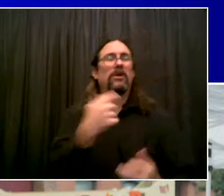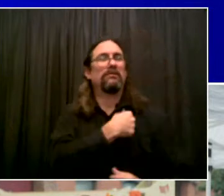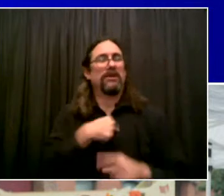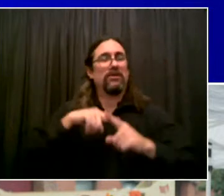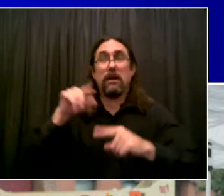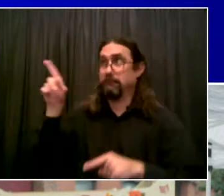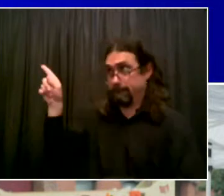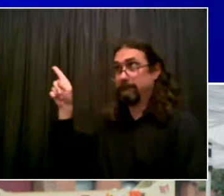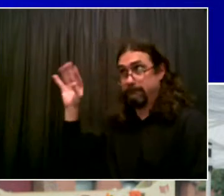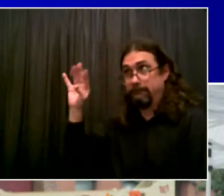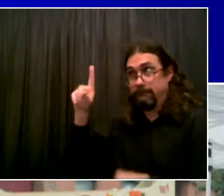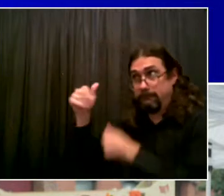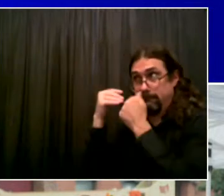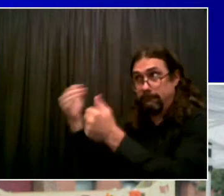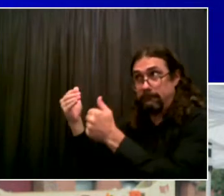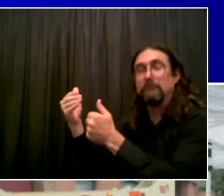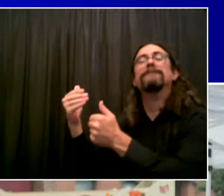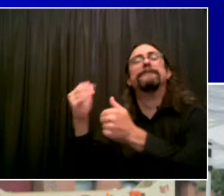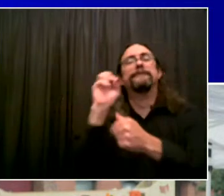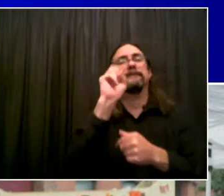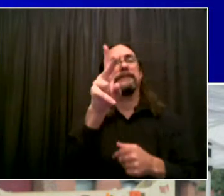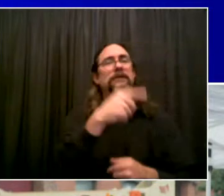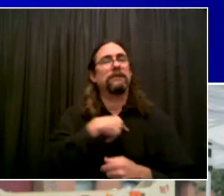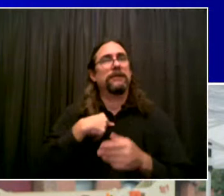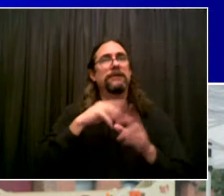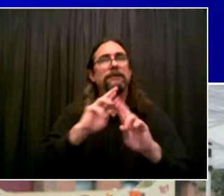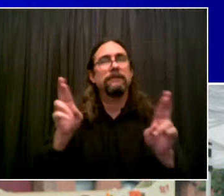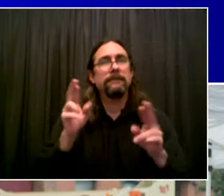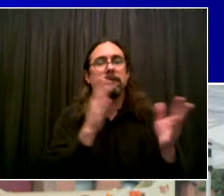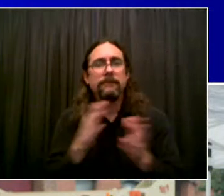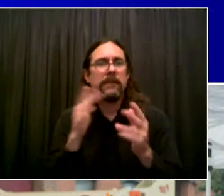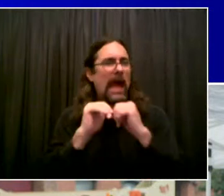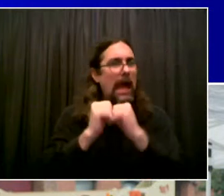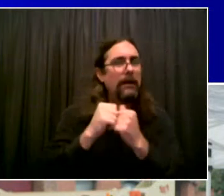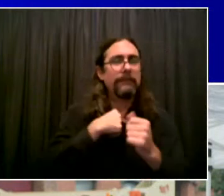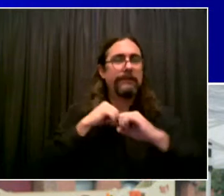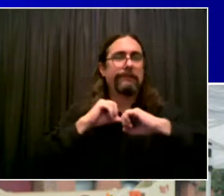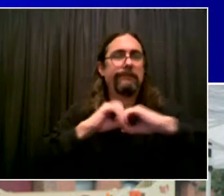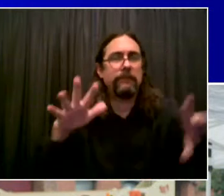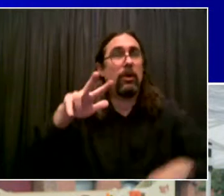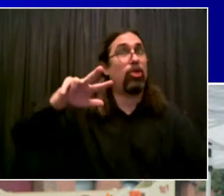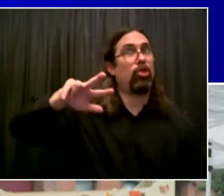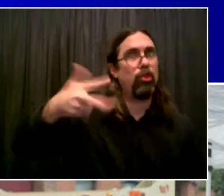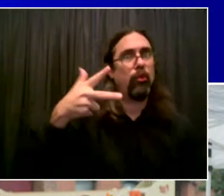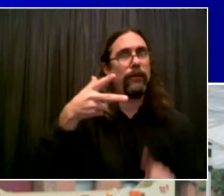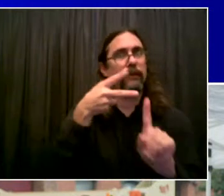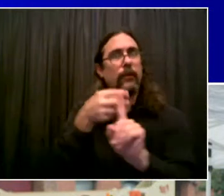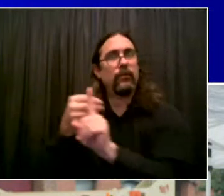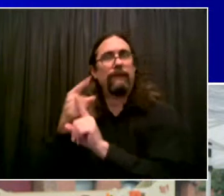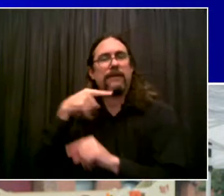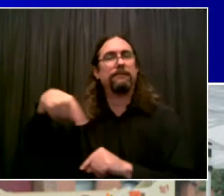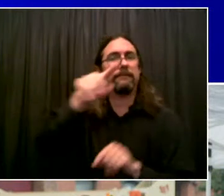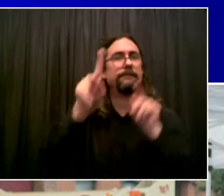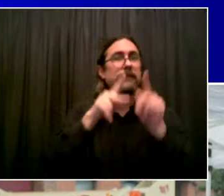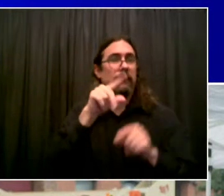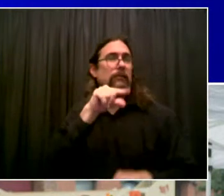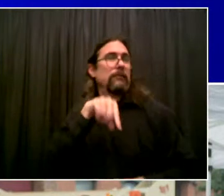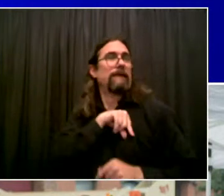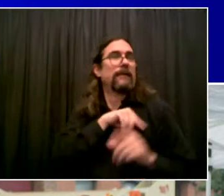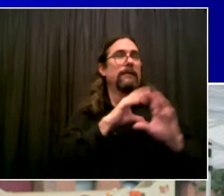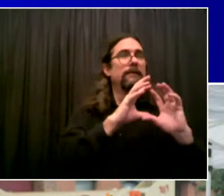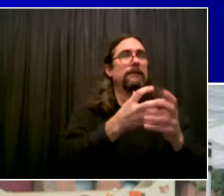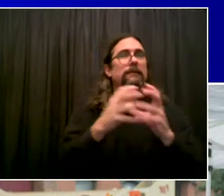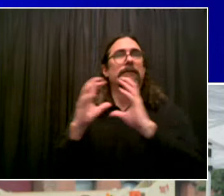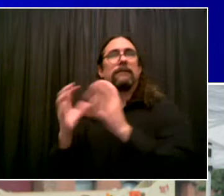great news this morning, and this is about our youngest kids. This is the piece that so many of us have been waiting for, to see progress on